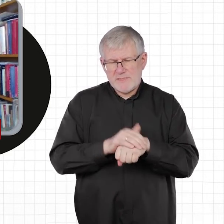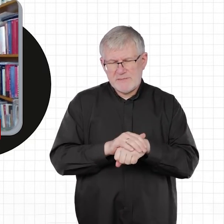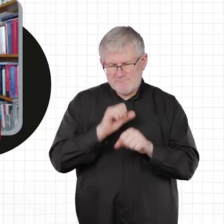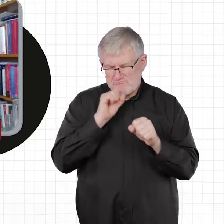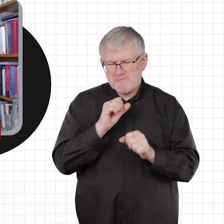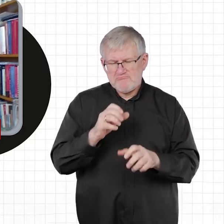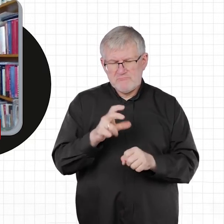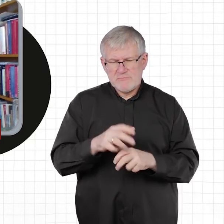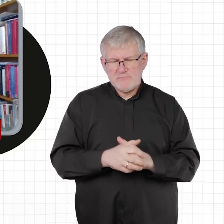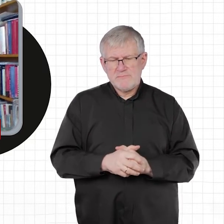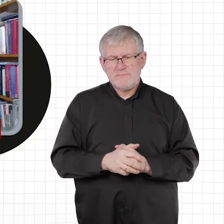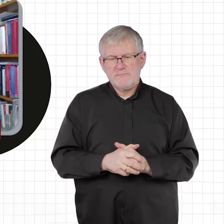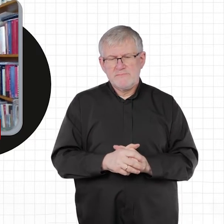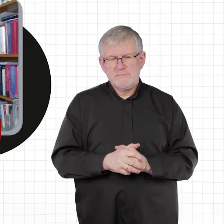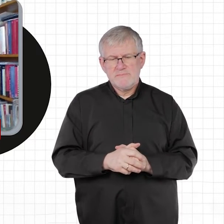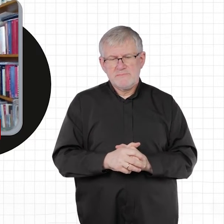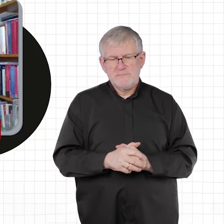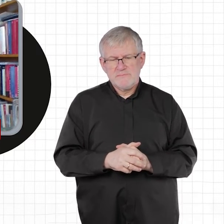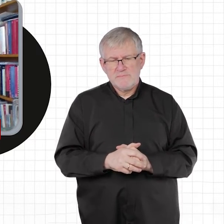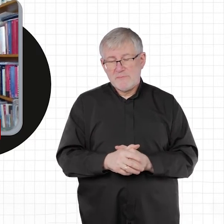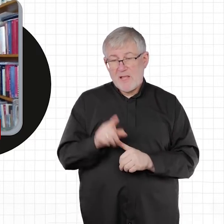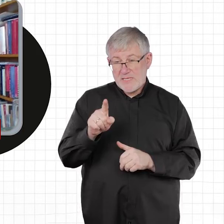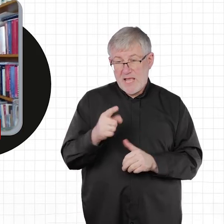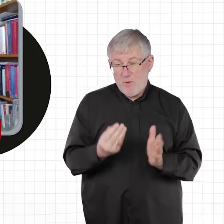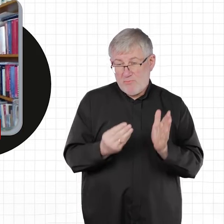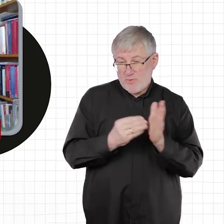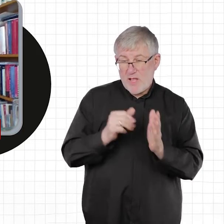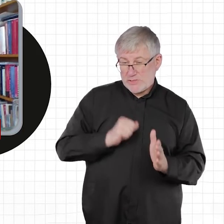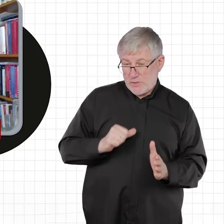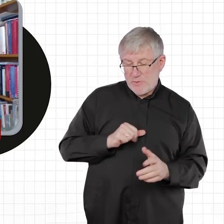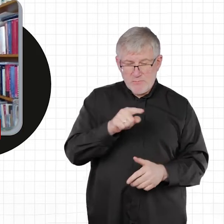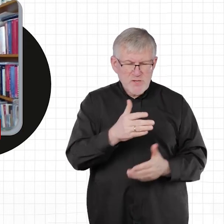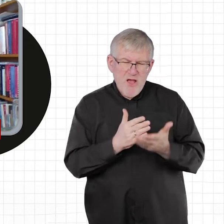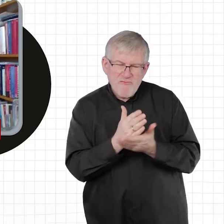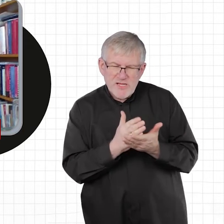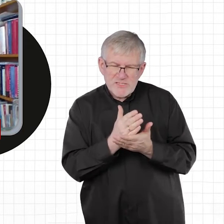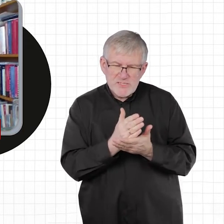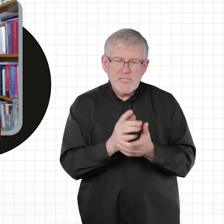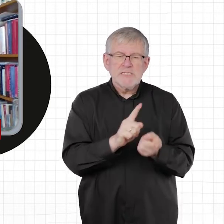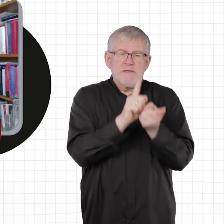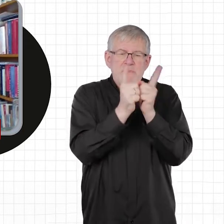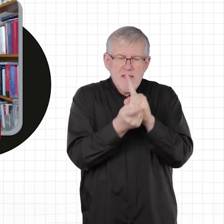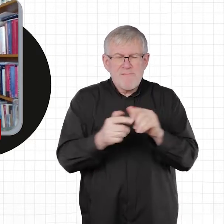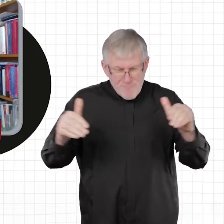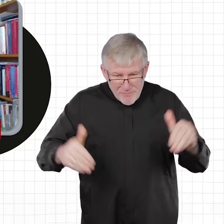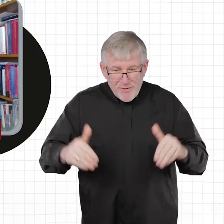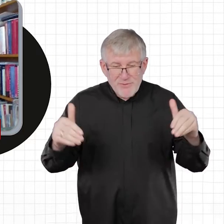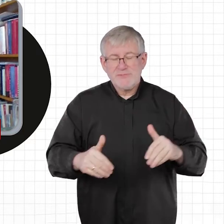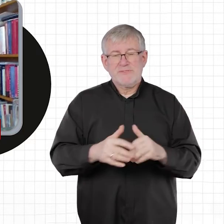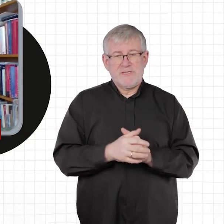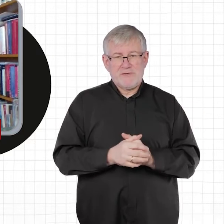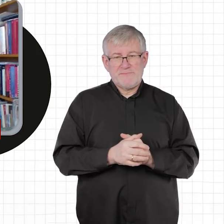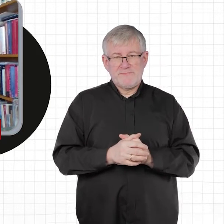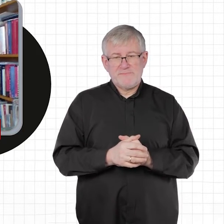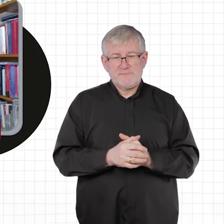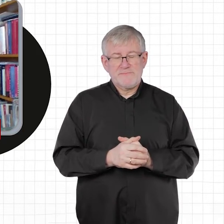You have to look for the example. You have to see things are possible. We can change things. We just have to work on it. And of course, there is the